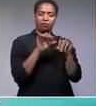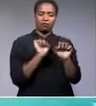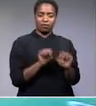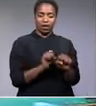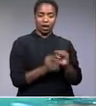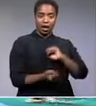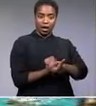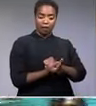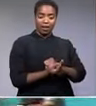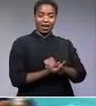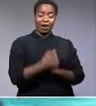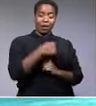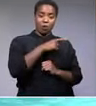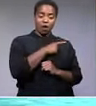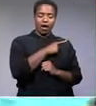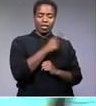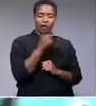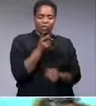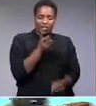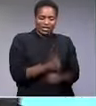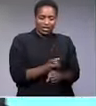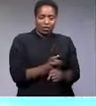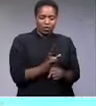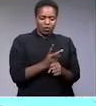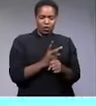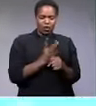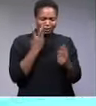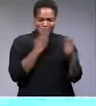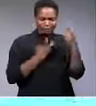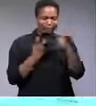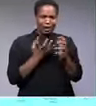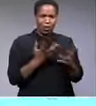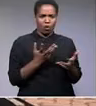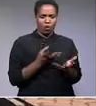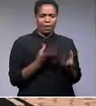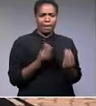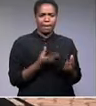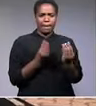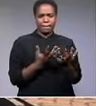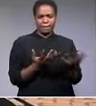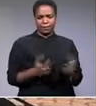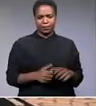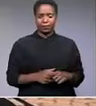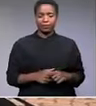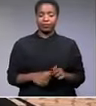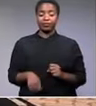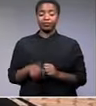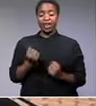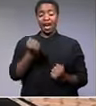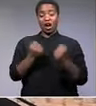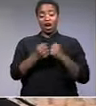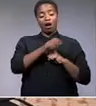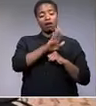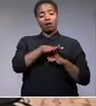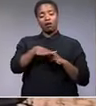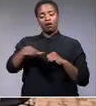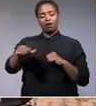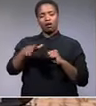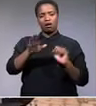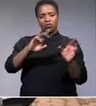it takes us a lot of our resources to try and search for them if they drown in those areas. These vehicles and the emergency